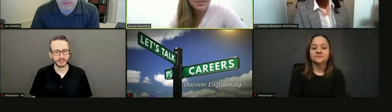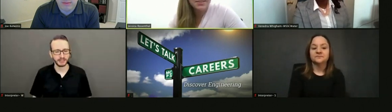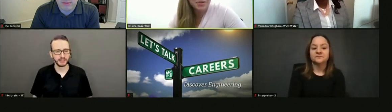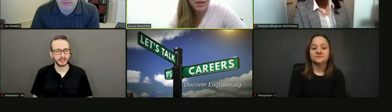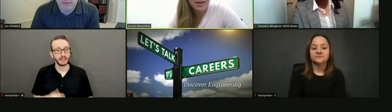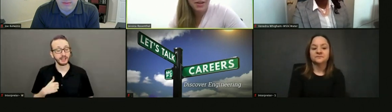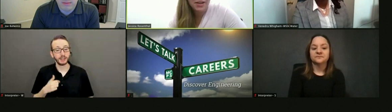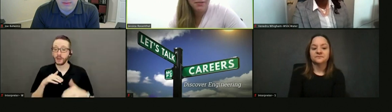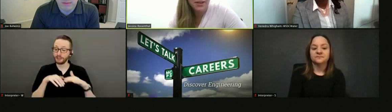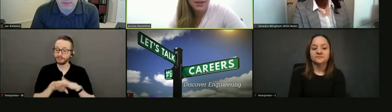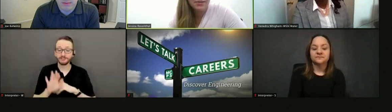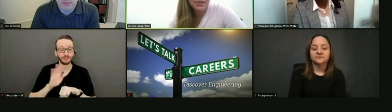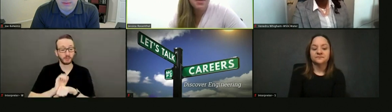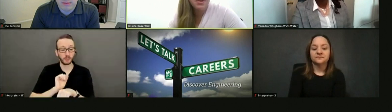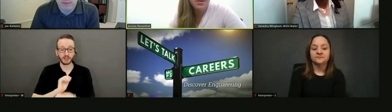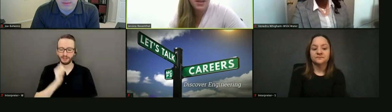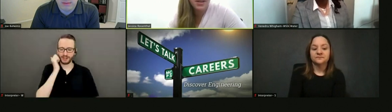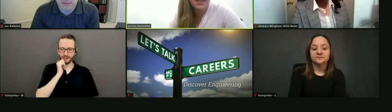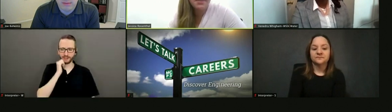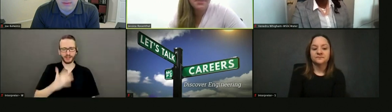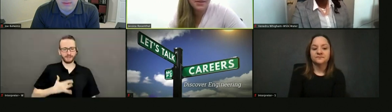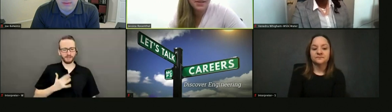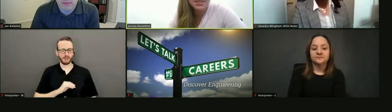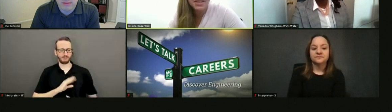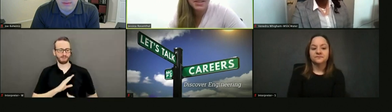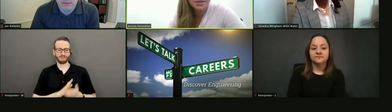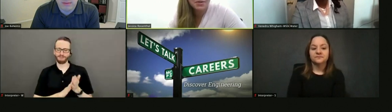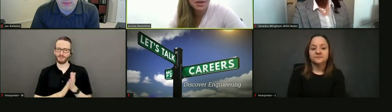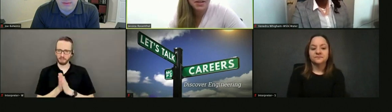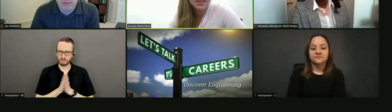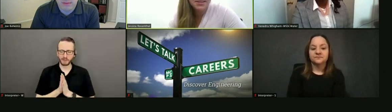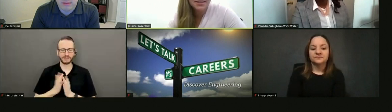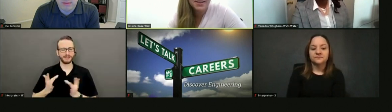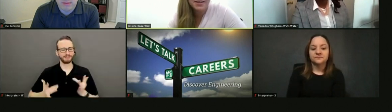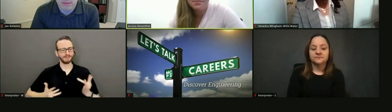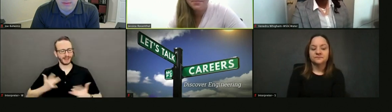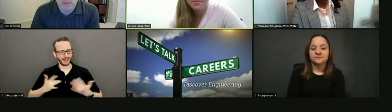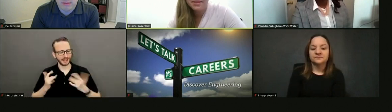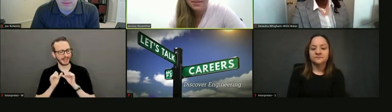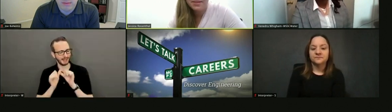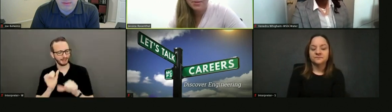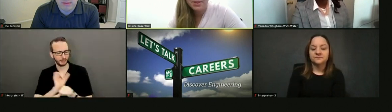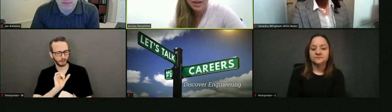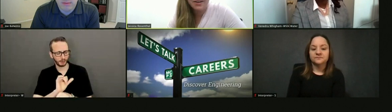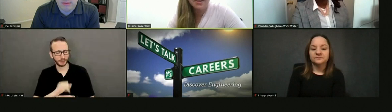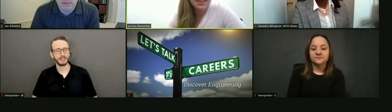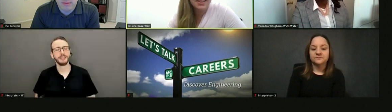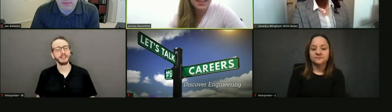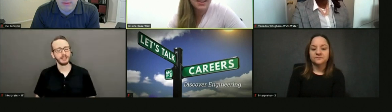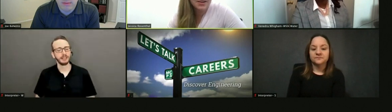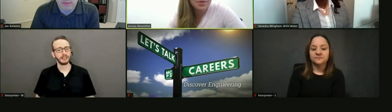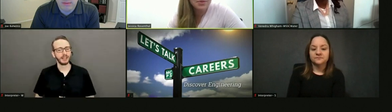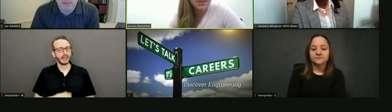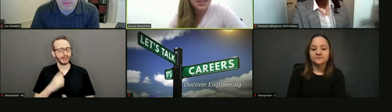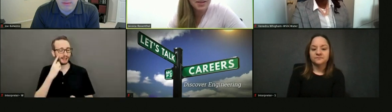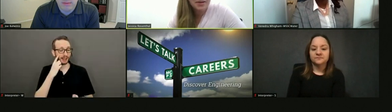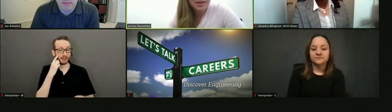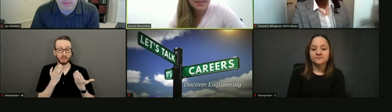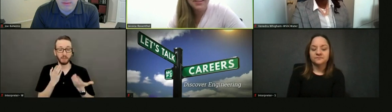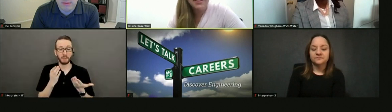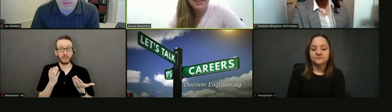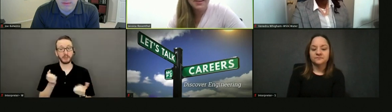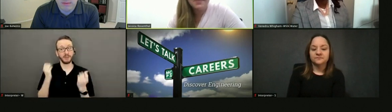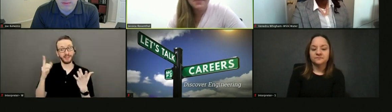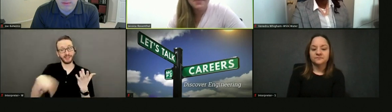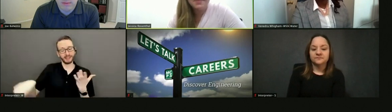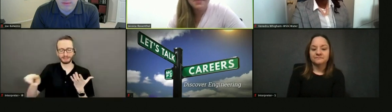So I get to come in to work every day feeling really motivated and excited to work, which I don't think that a lot of people can